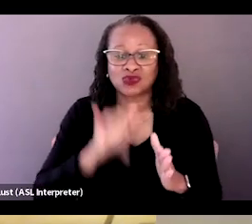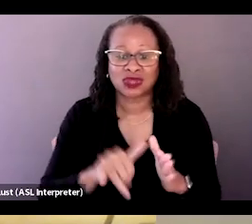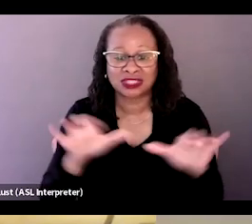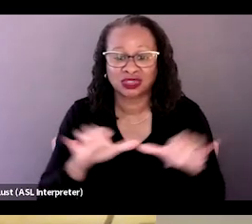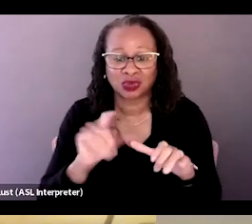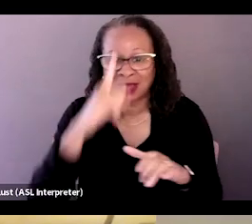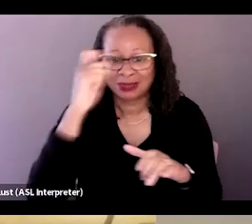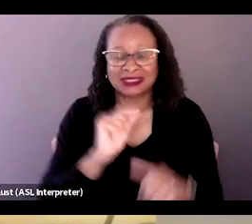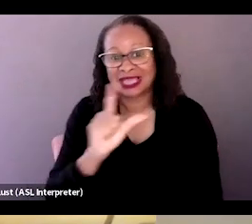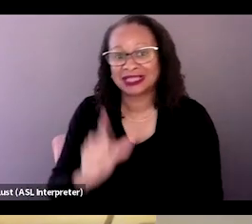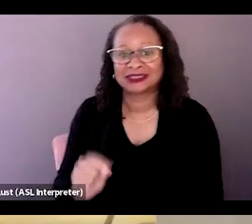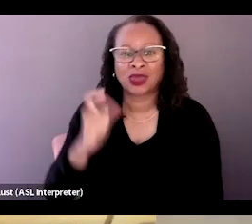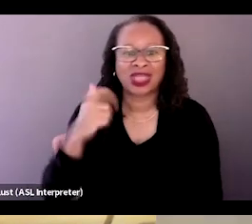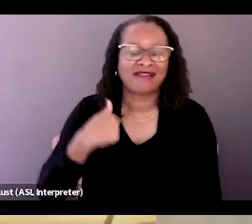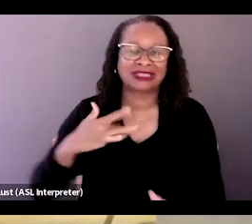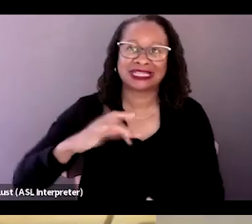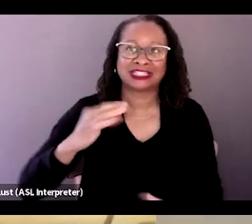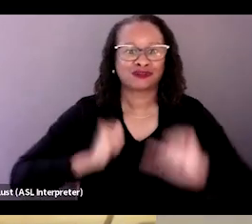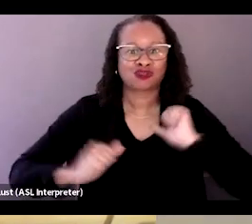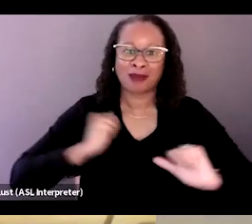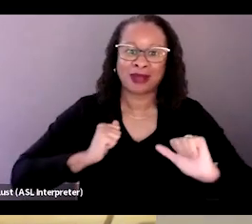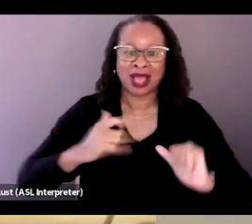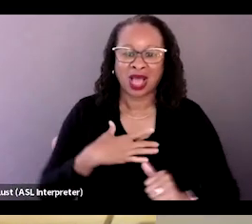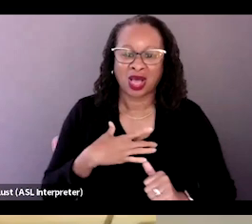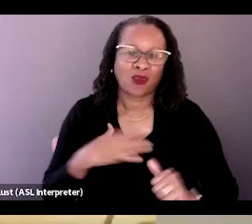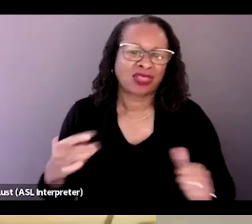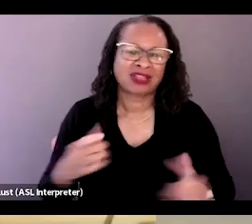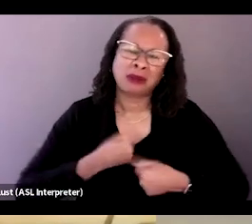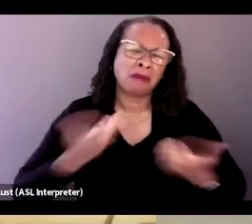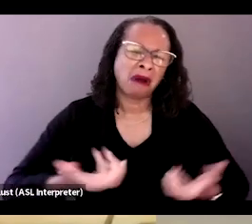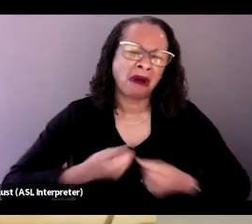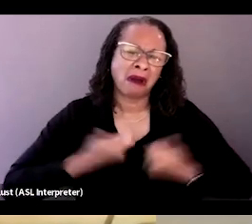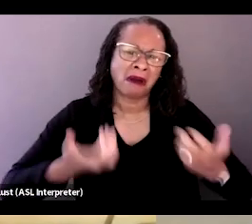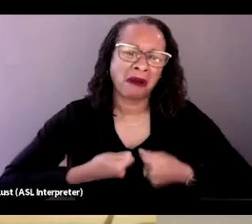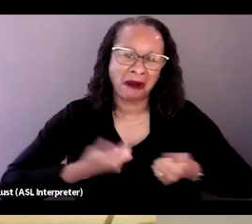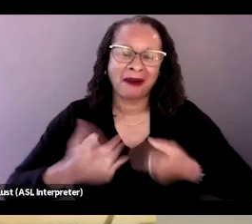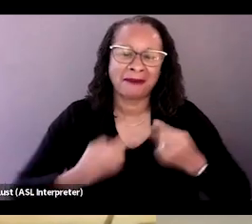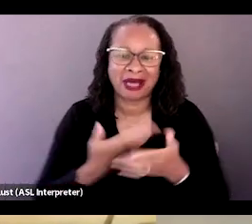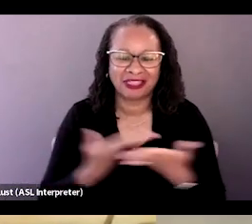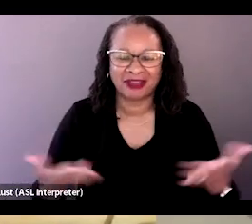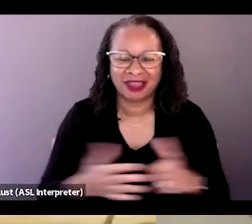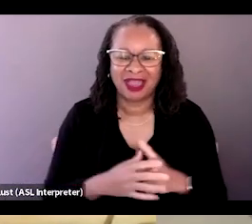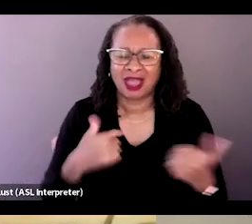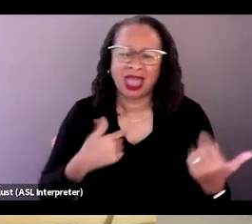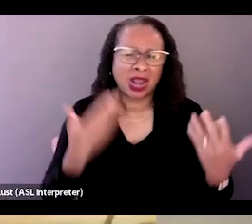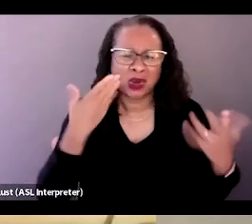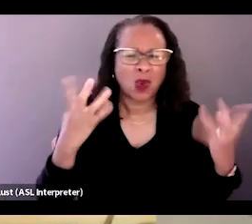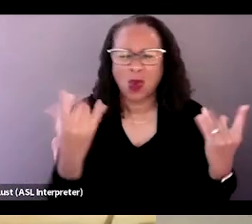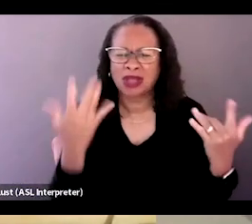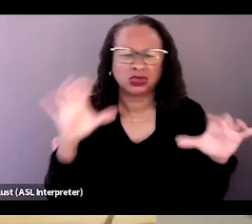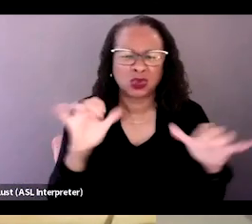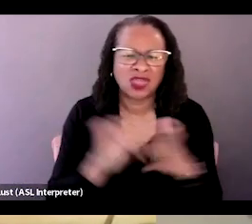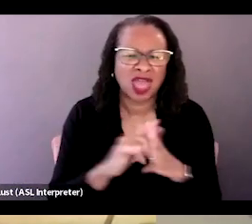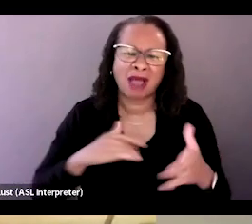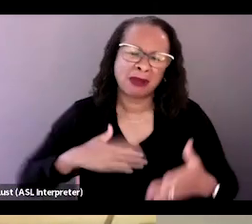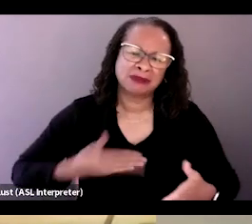have this sense of drama, and we like to go to the bottom of things, you know, and just like, and then why do you? So I think it